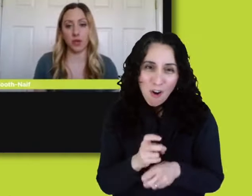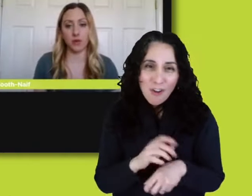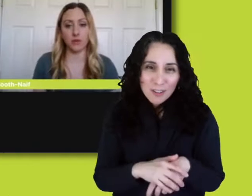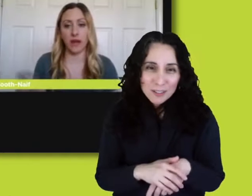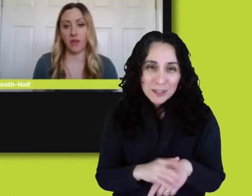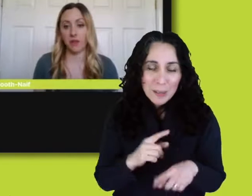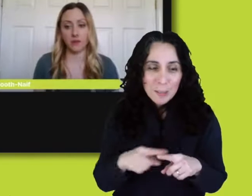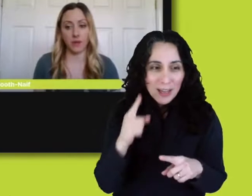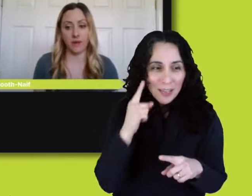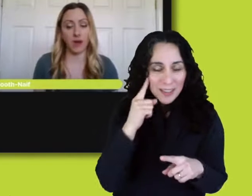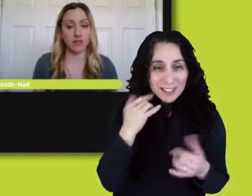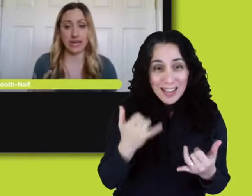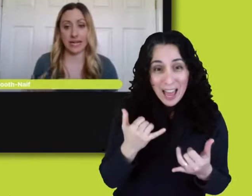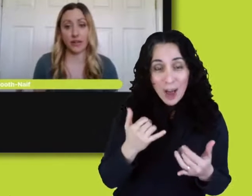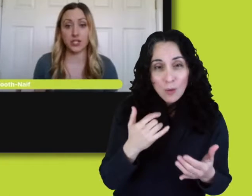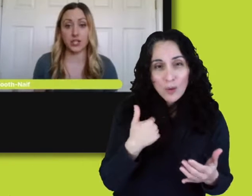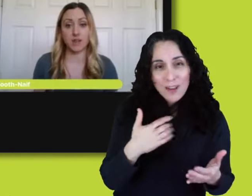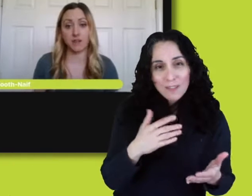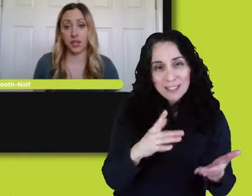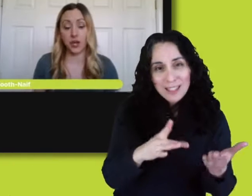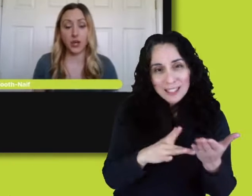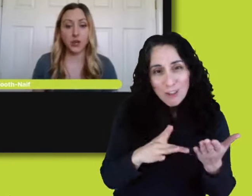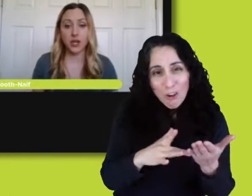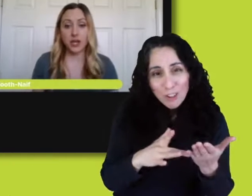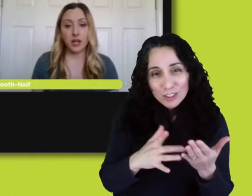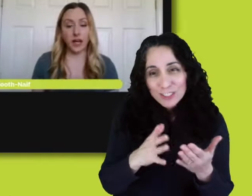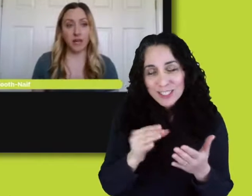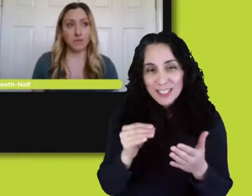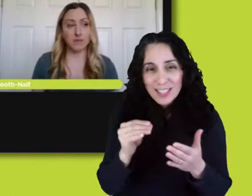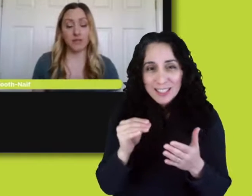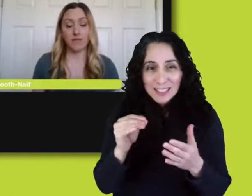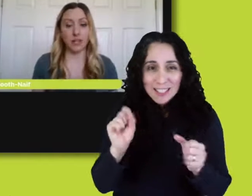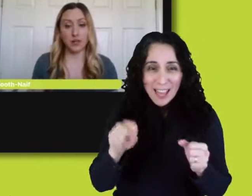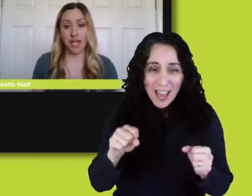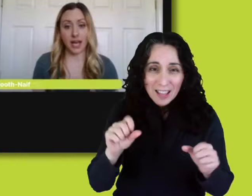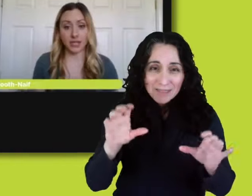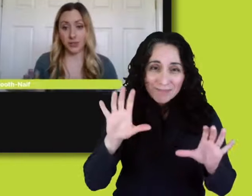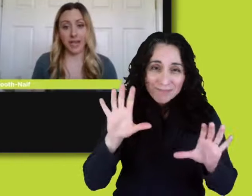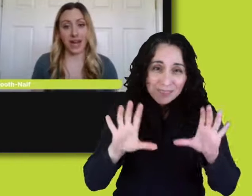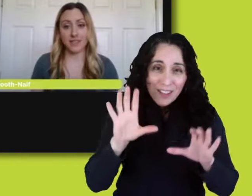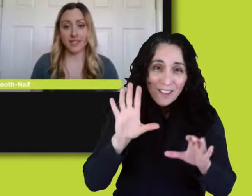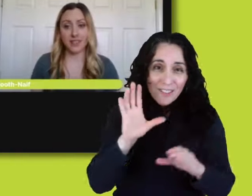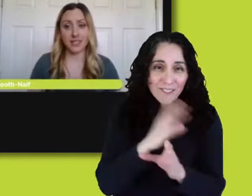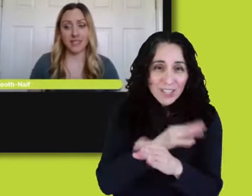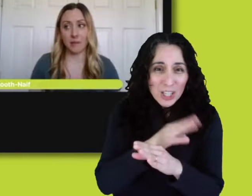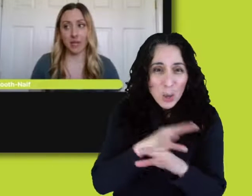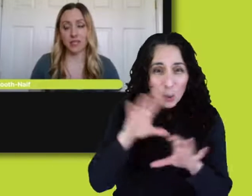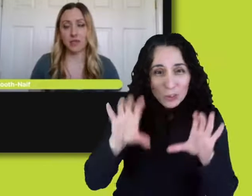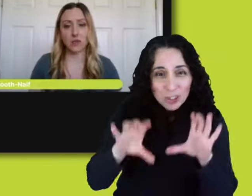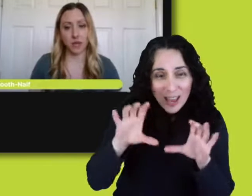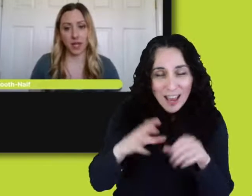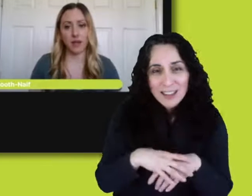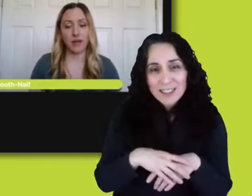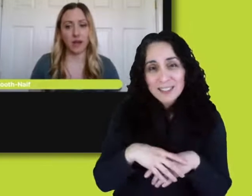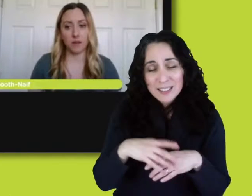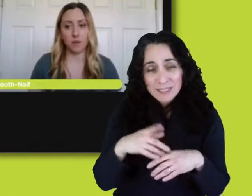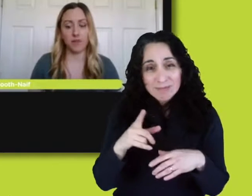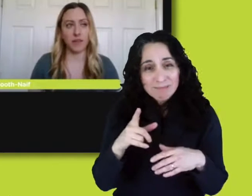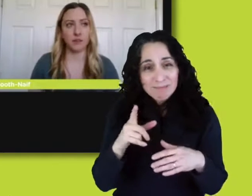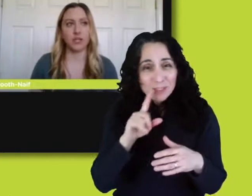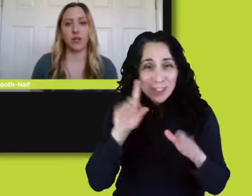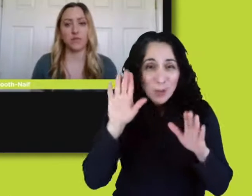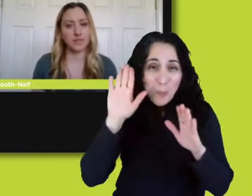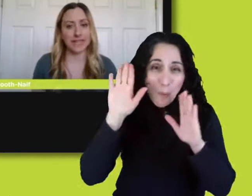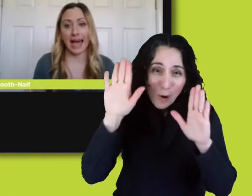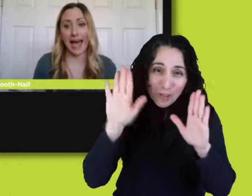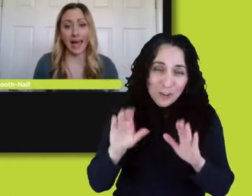being able, now that we have all this technology and video, can video chat and do lives like this, I mean, it's great